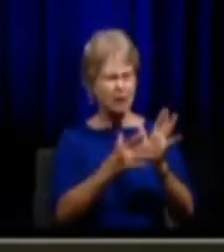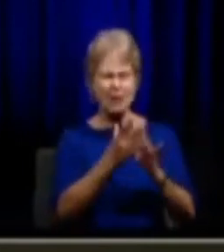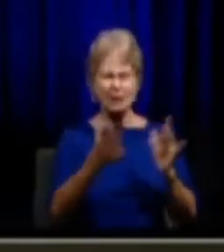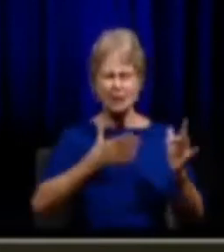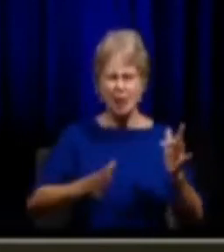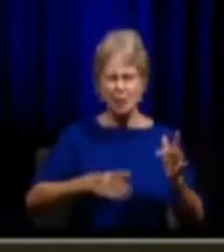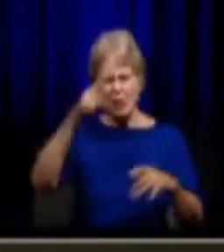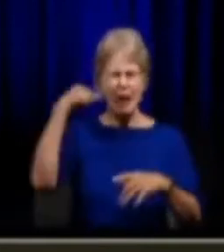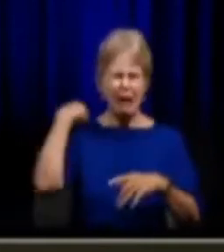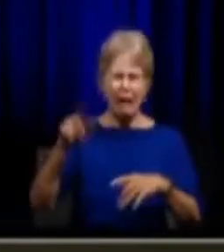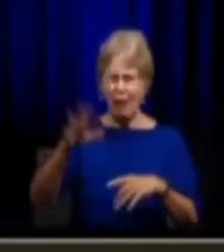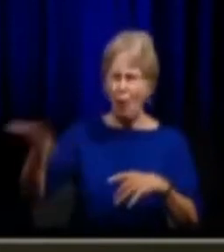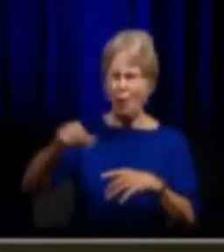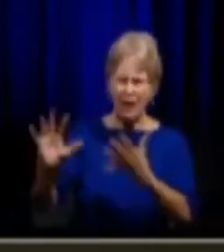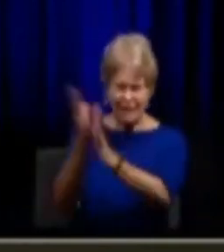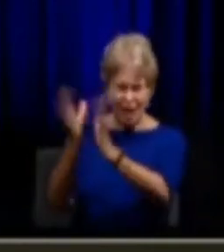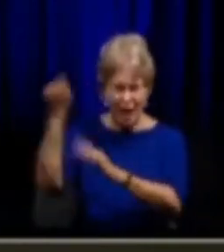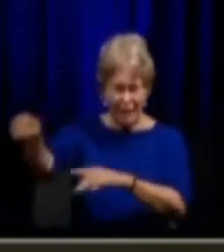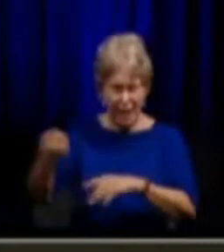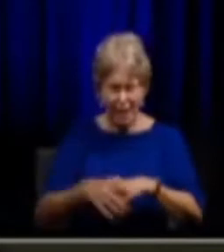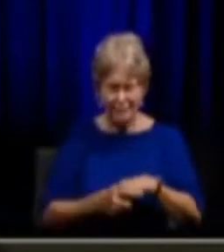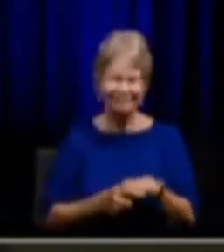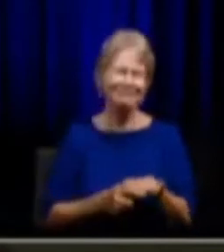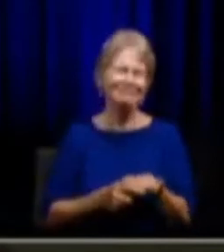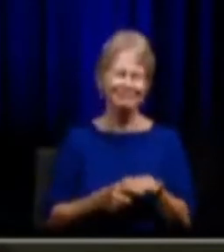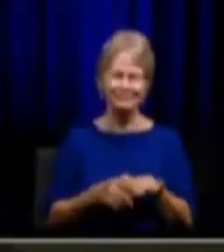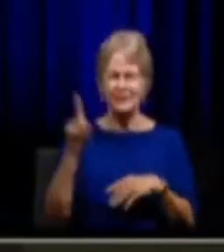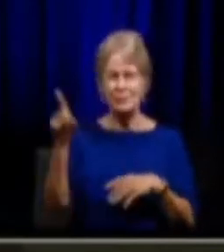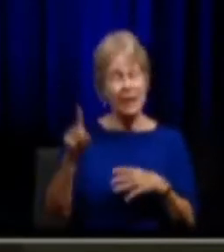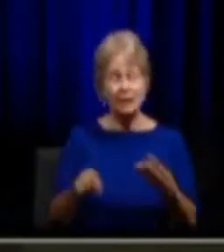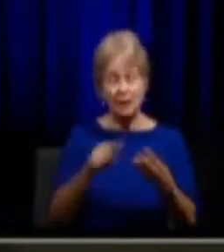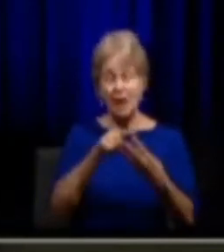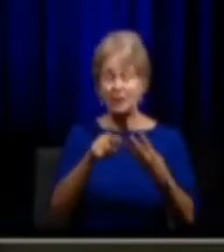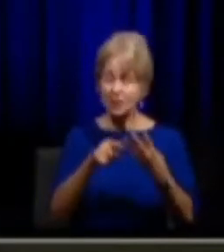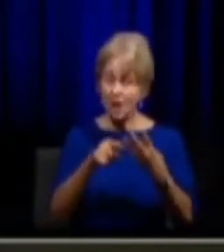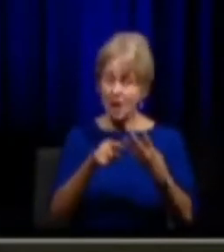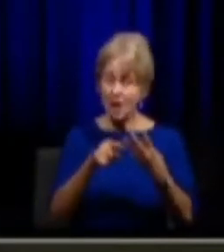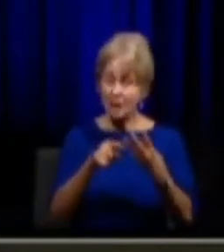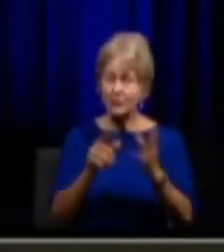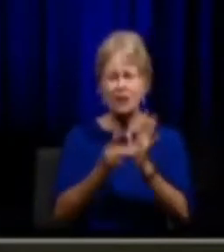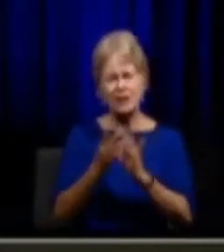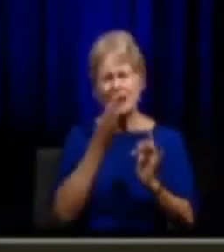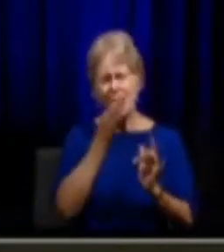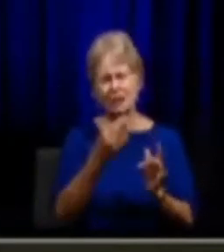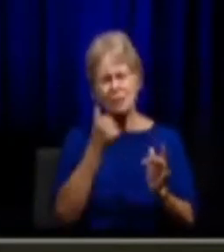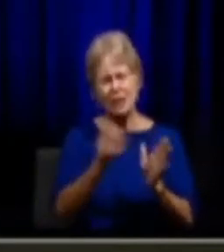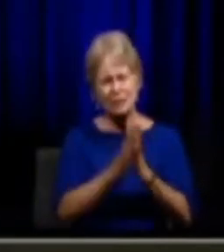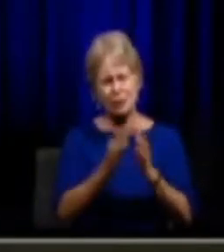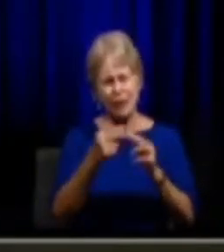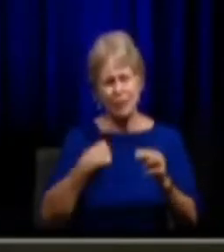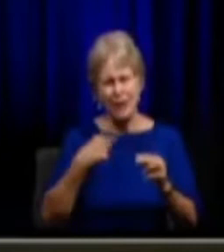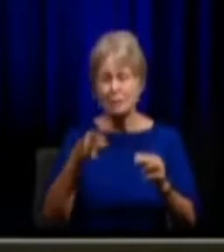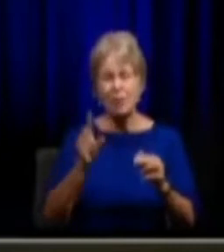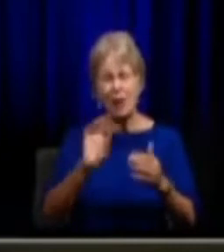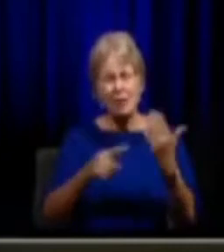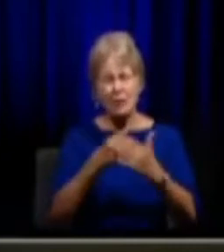fell asleep while they were supposed to be praying for Jesus just before his crucifixion. So here's what it shows me. This is Jesus'